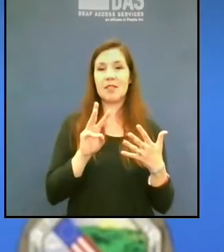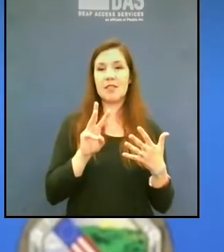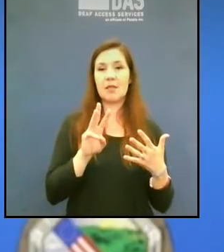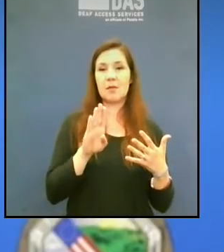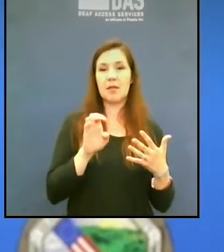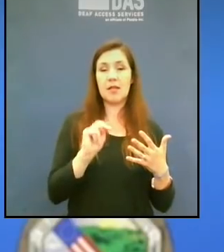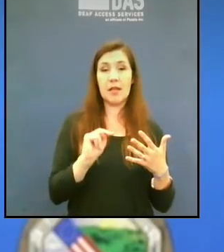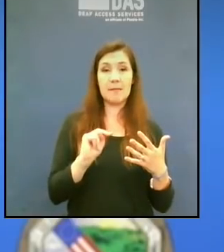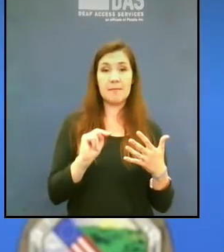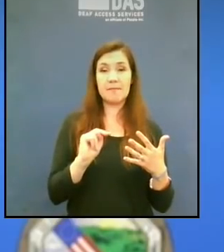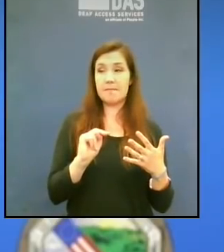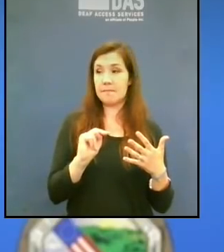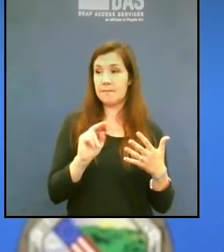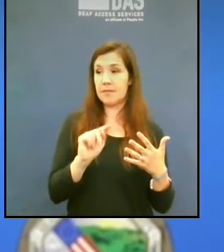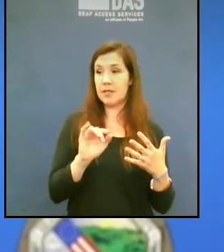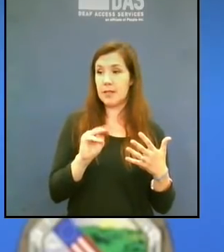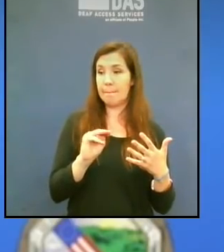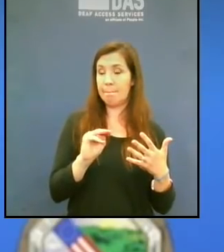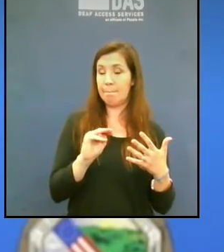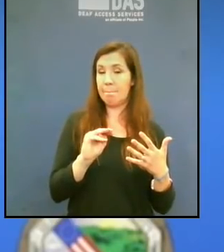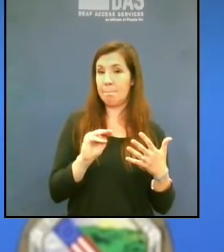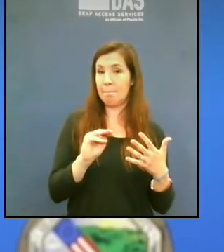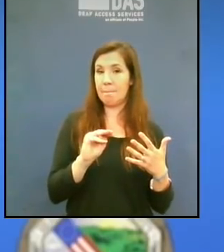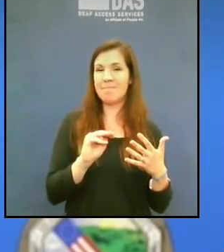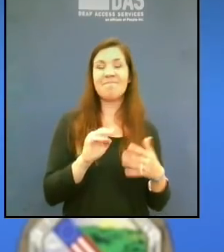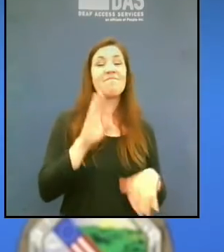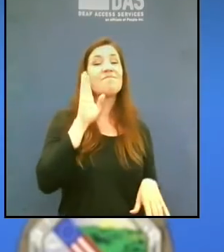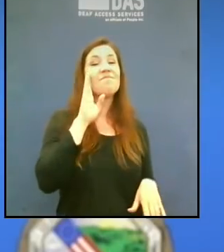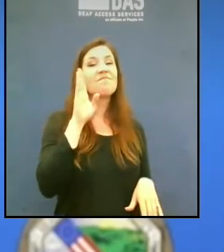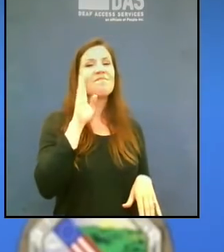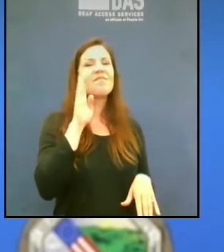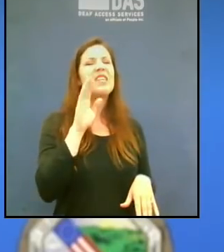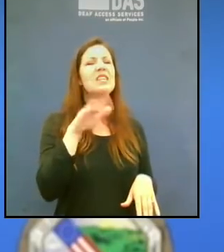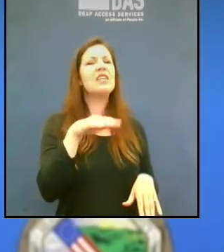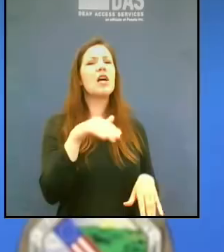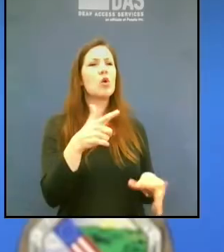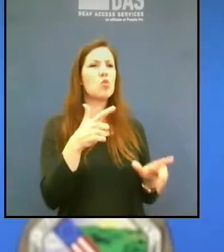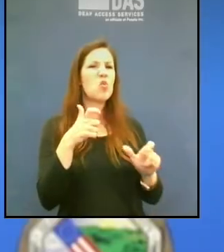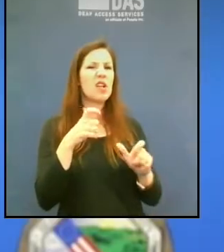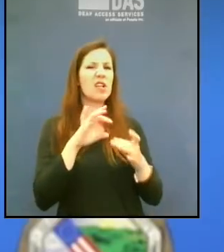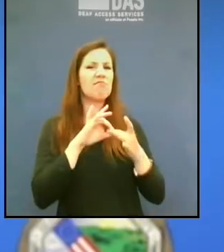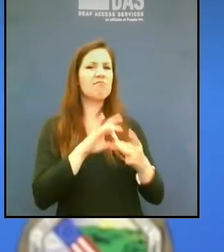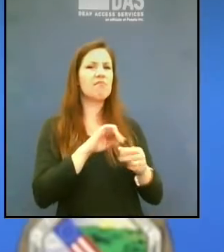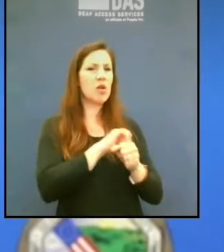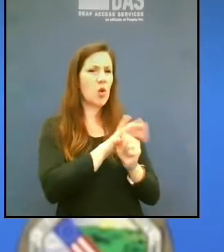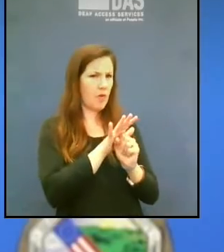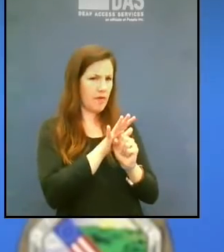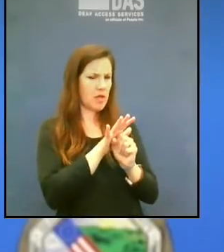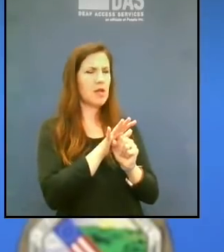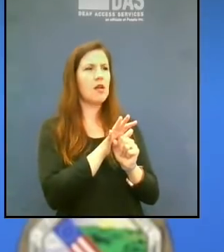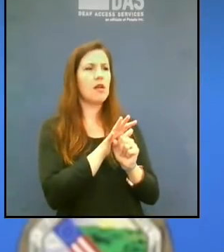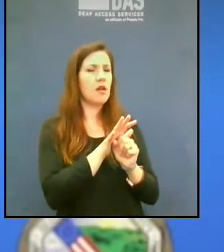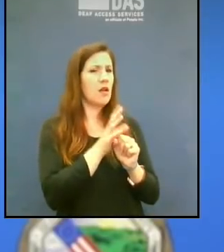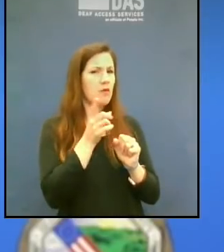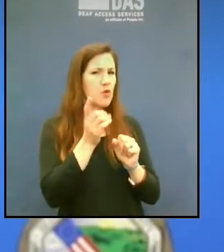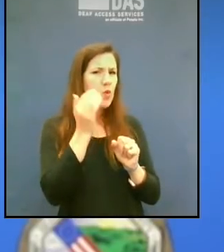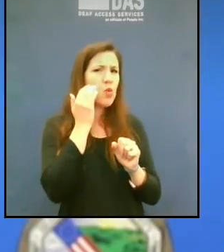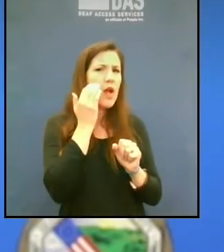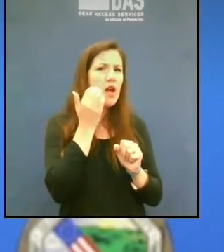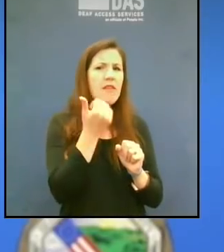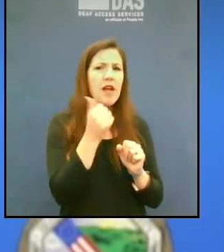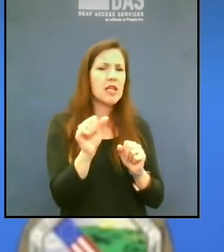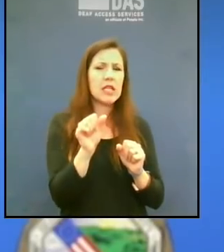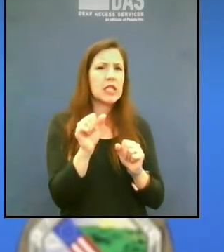WBEN, any more questions, Tim? Hey, Mark, just quickly on COVID, are you aware of any